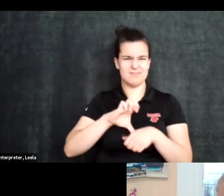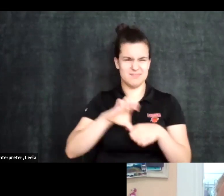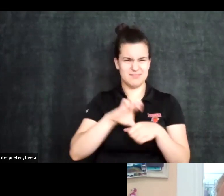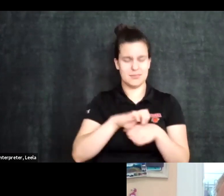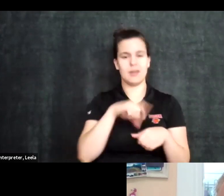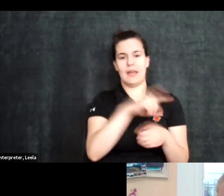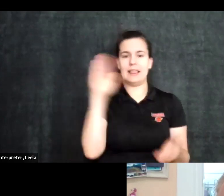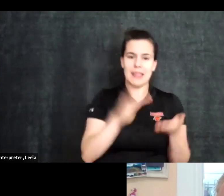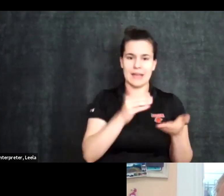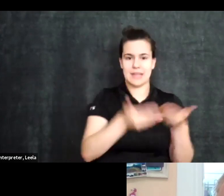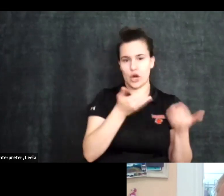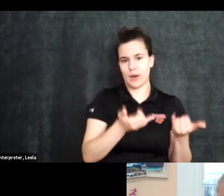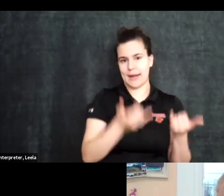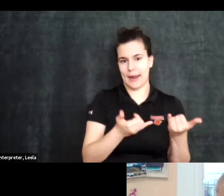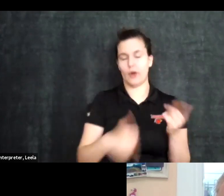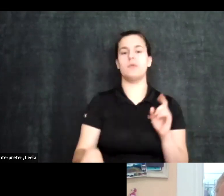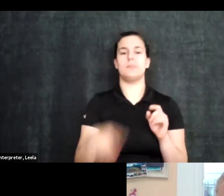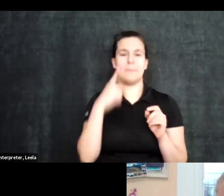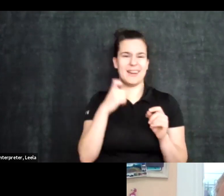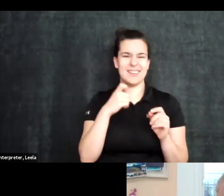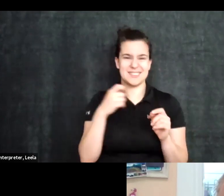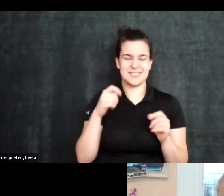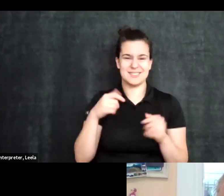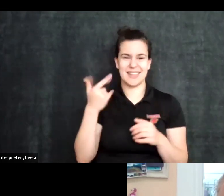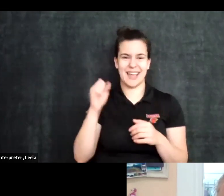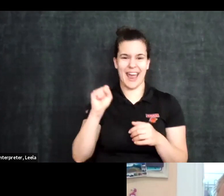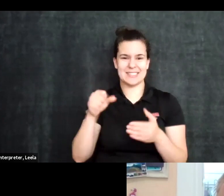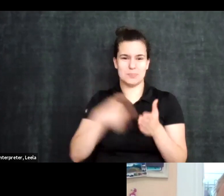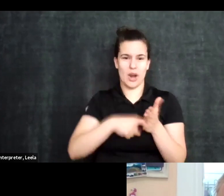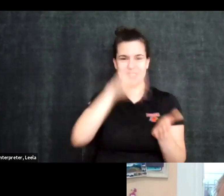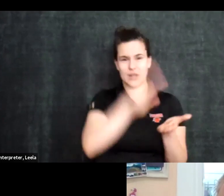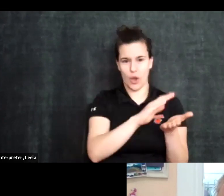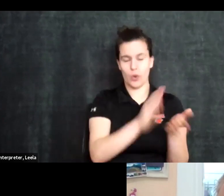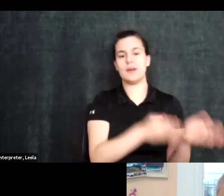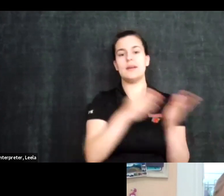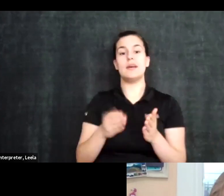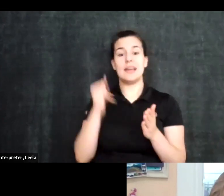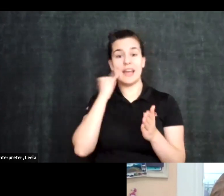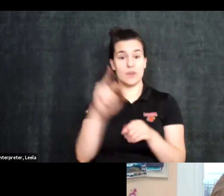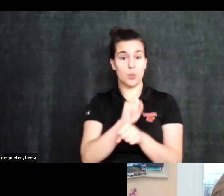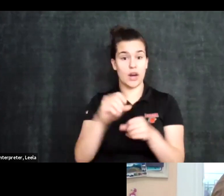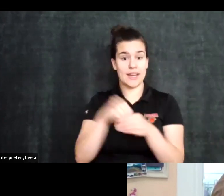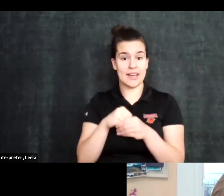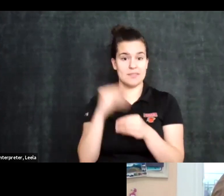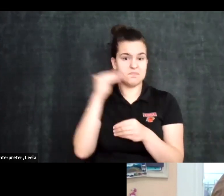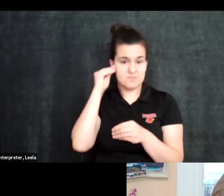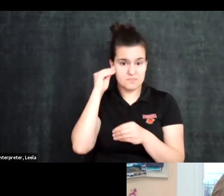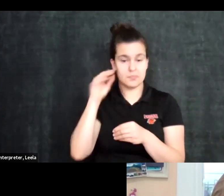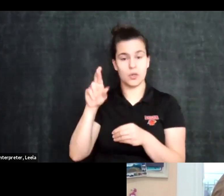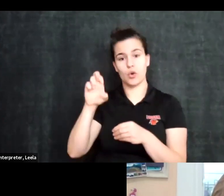residential design projects due to the economic downturn. However, the amount of public infrastructure